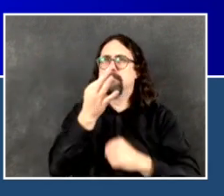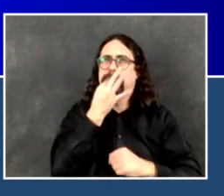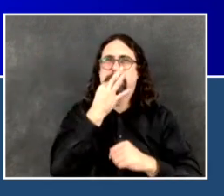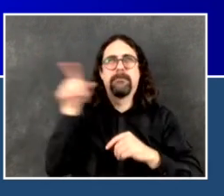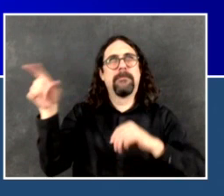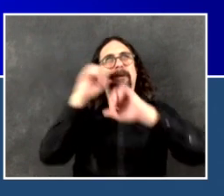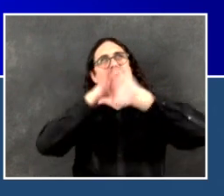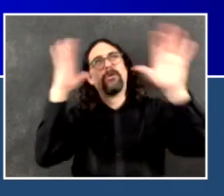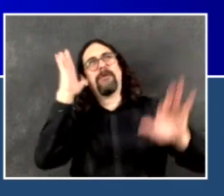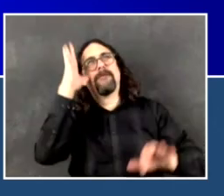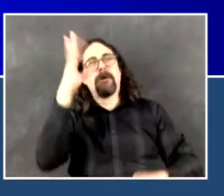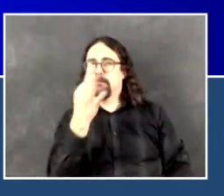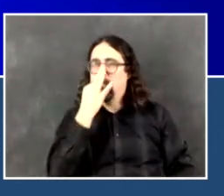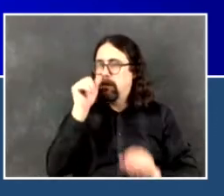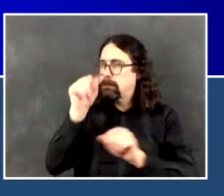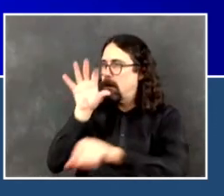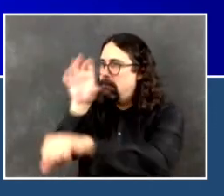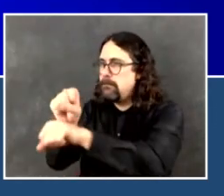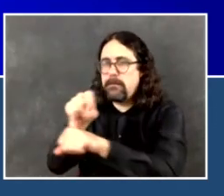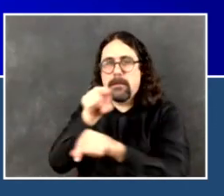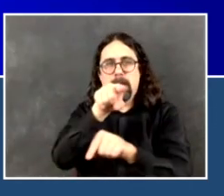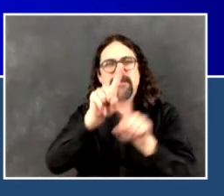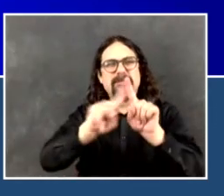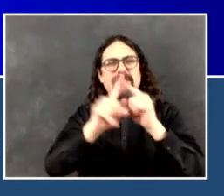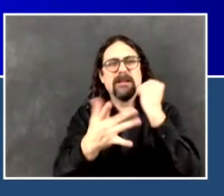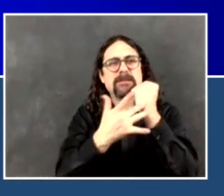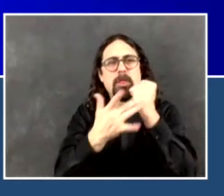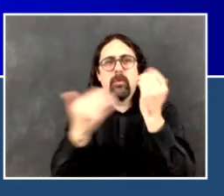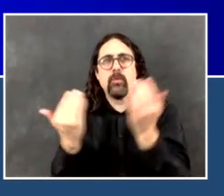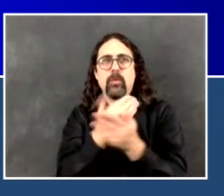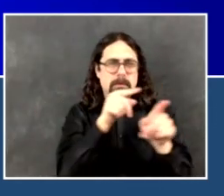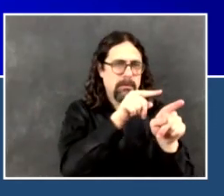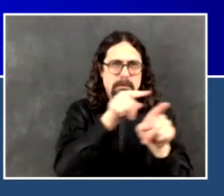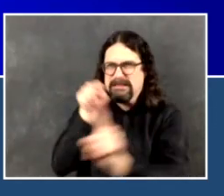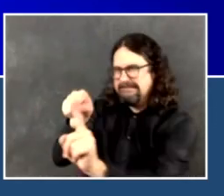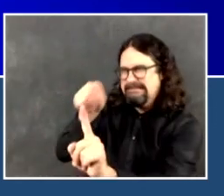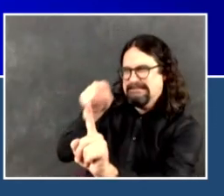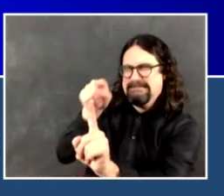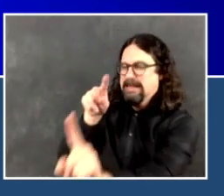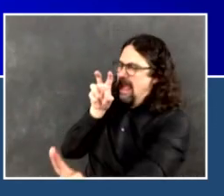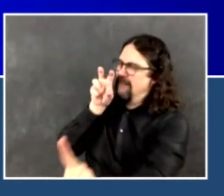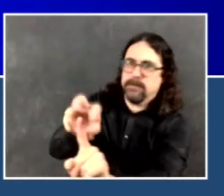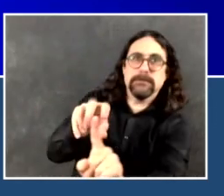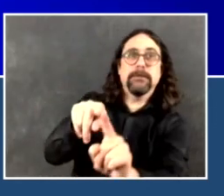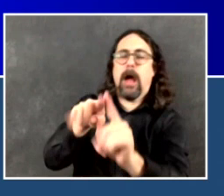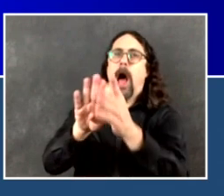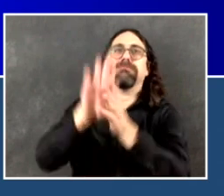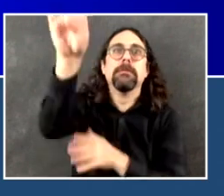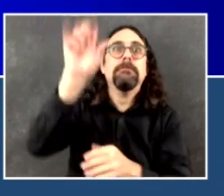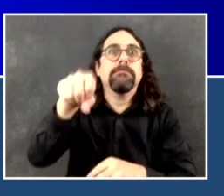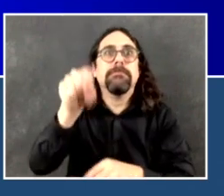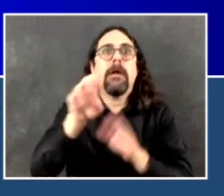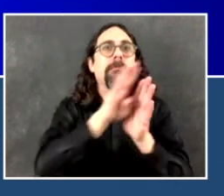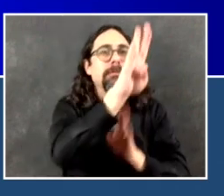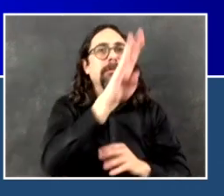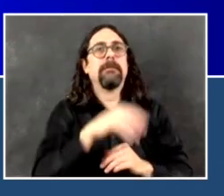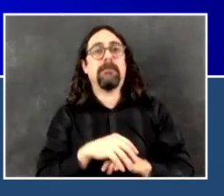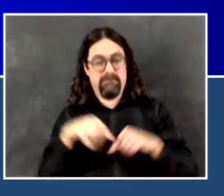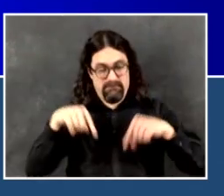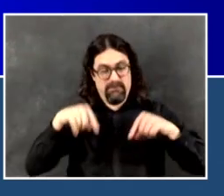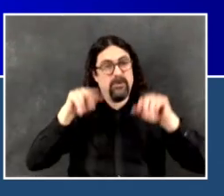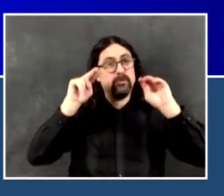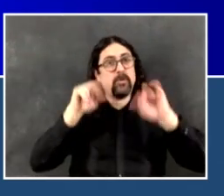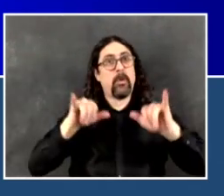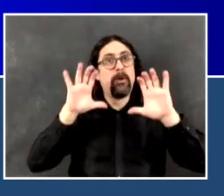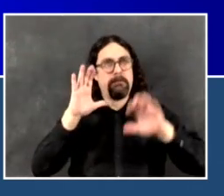great international tech hub, and now that vision has come to be true. But his true passion is making sure that our